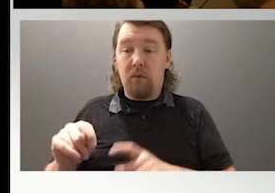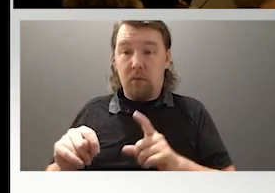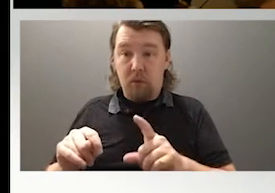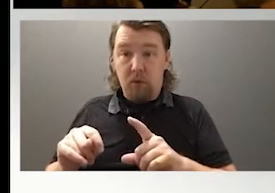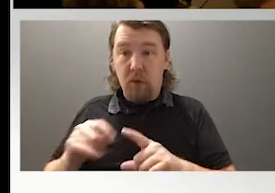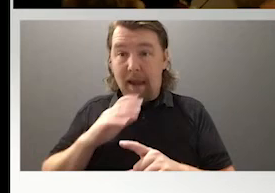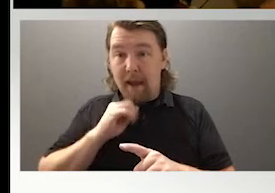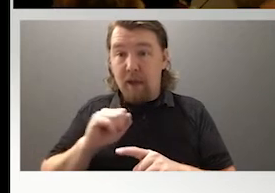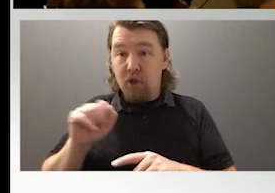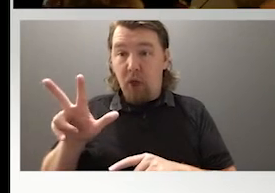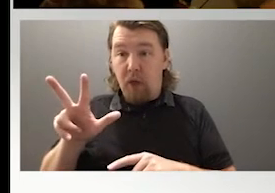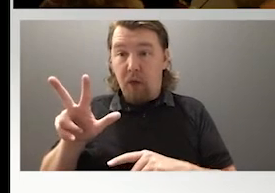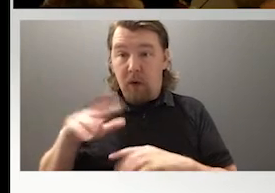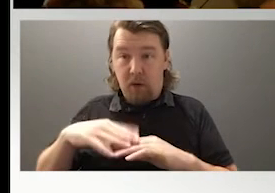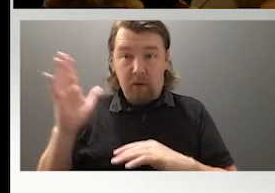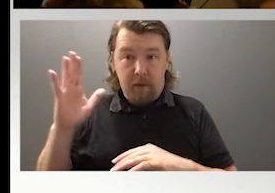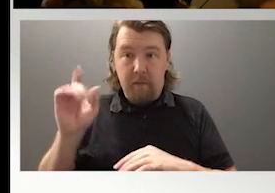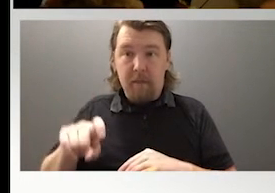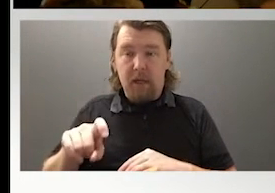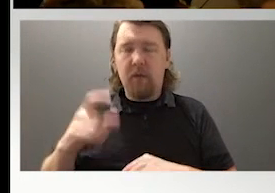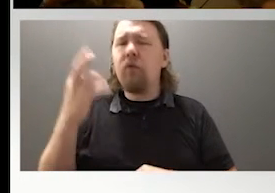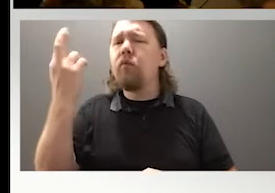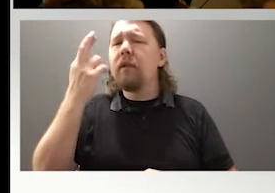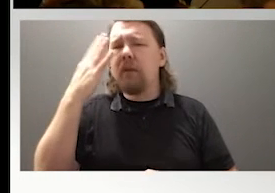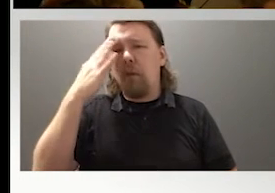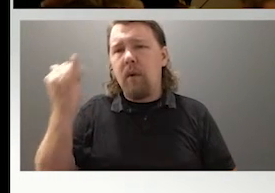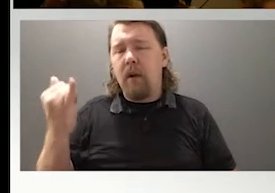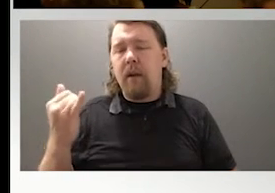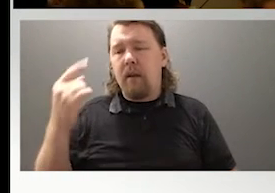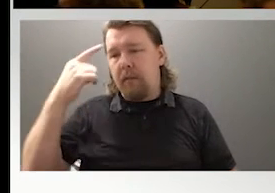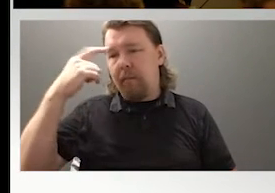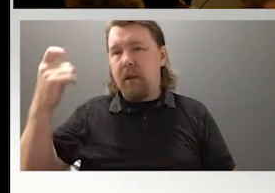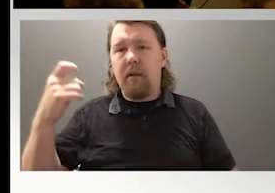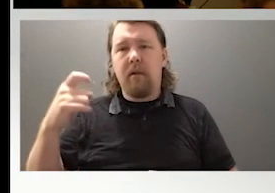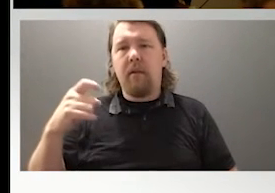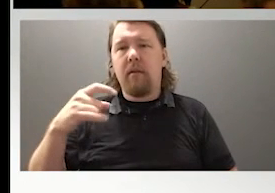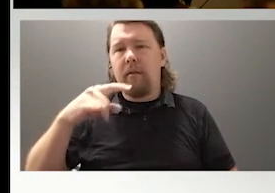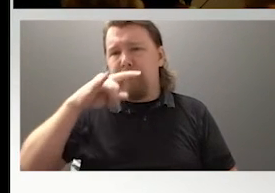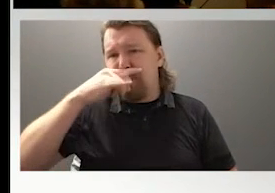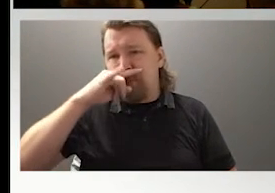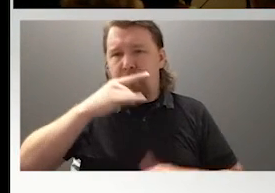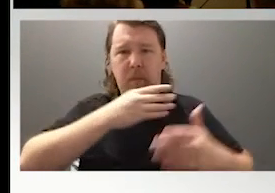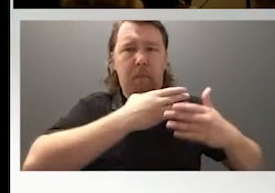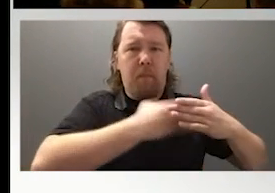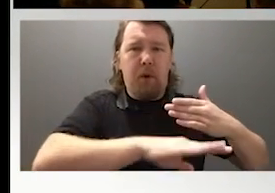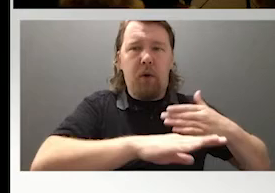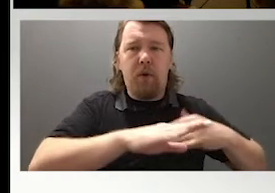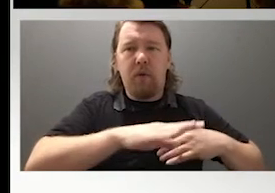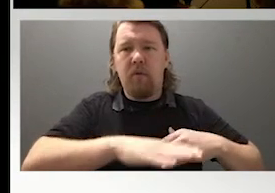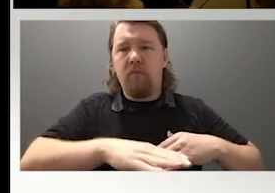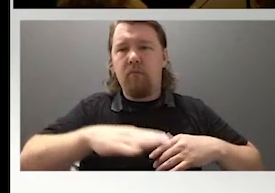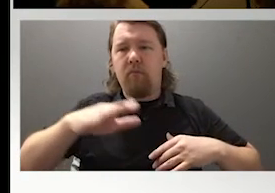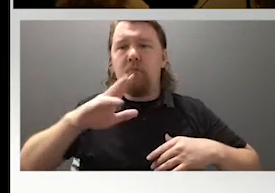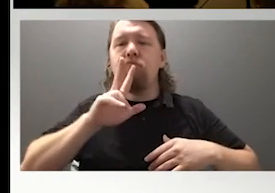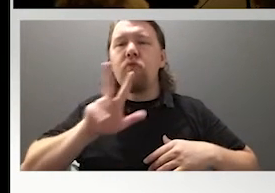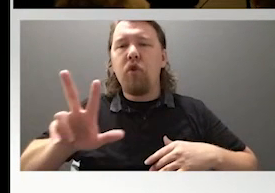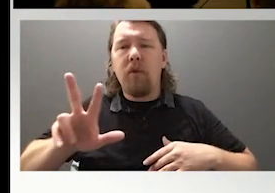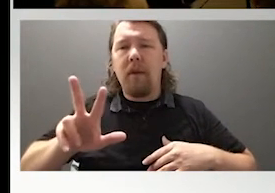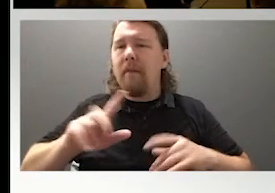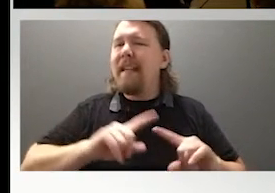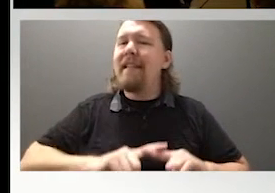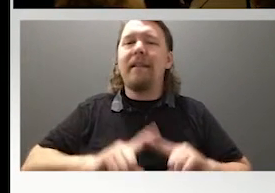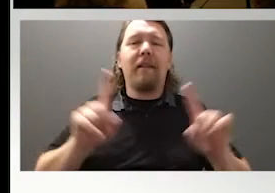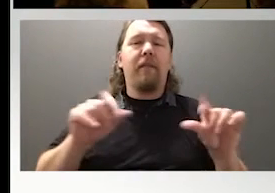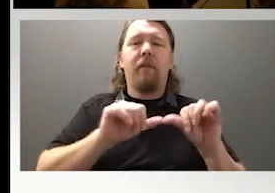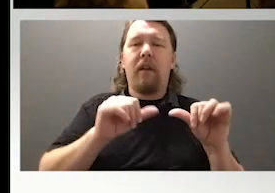least 3 years of age. And the reason for that is because children from birth to 3 are served by a different